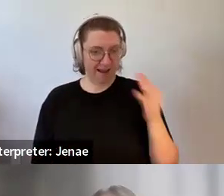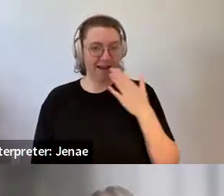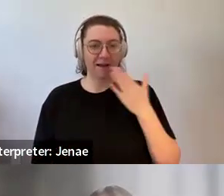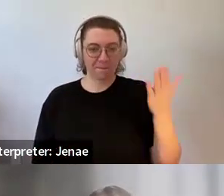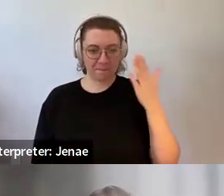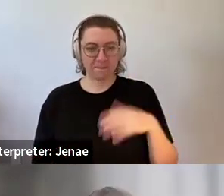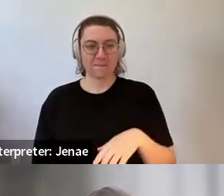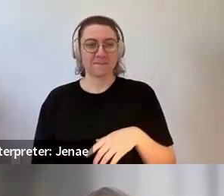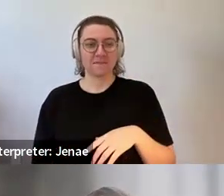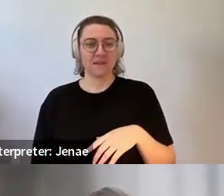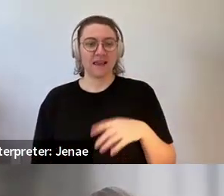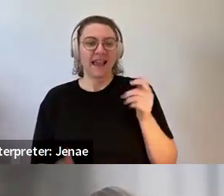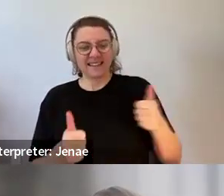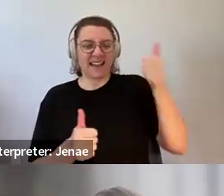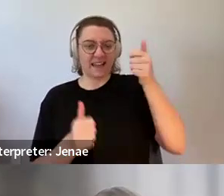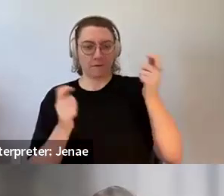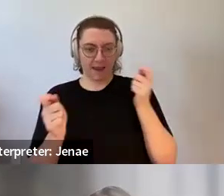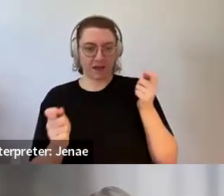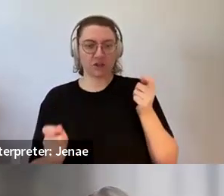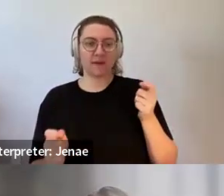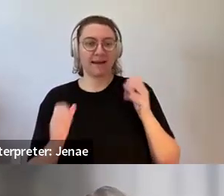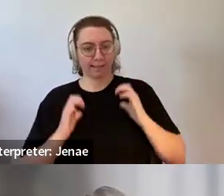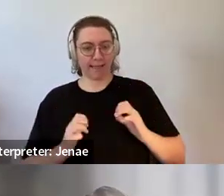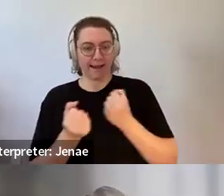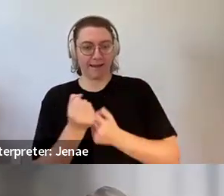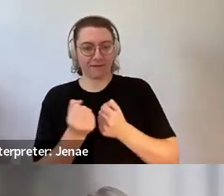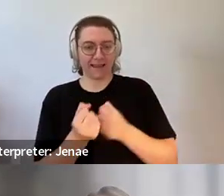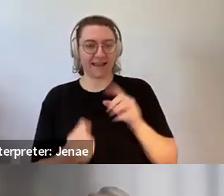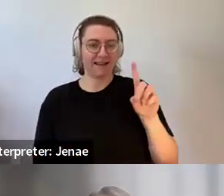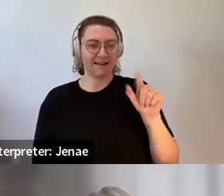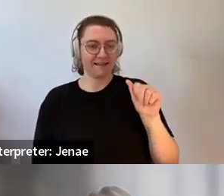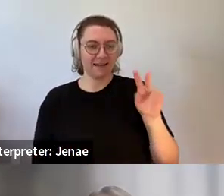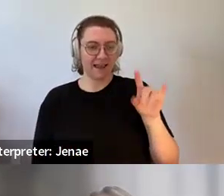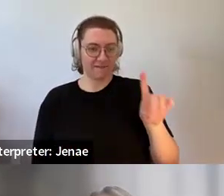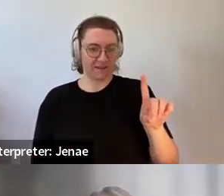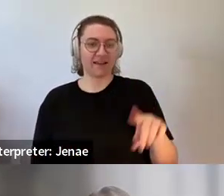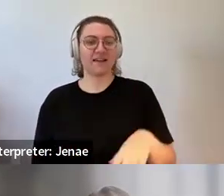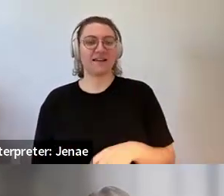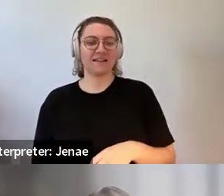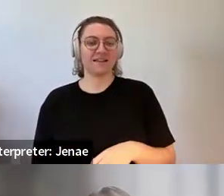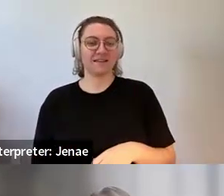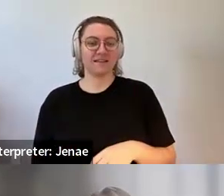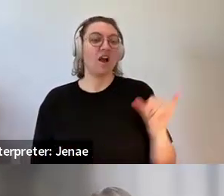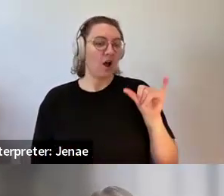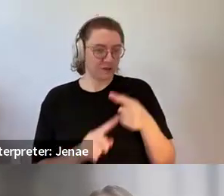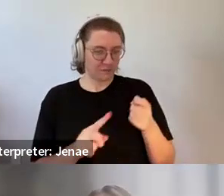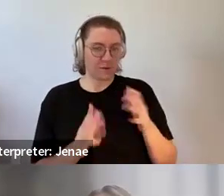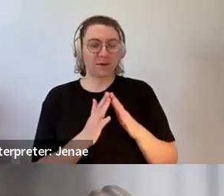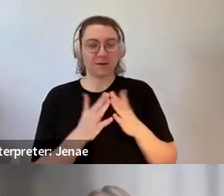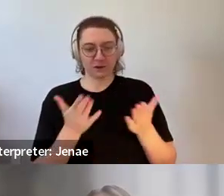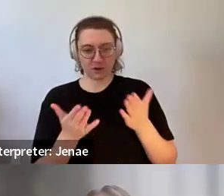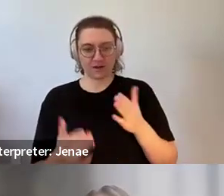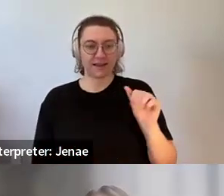have from Executive Management, a client advocate, David Lopez is on, good morning. Also from Community Services, we